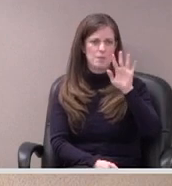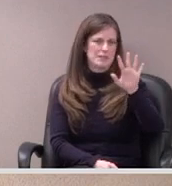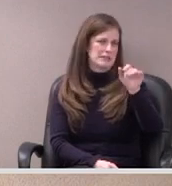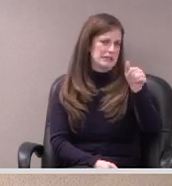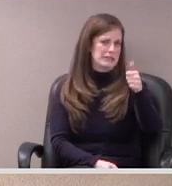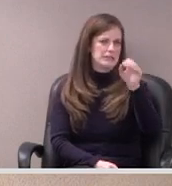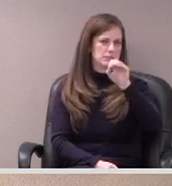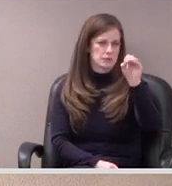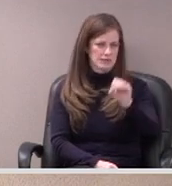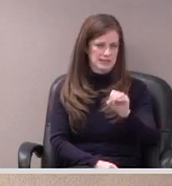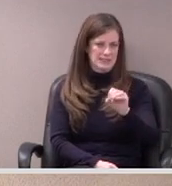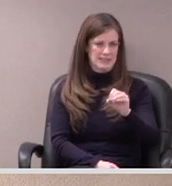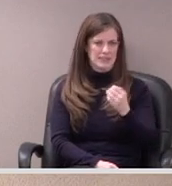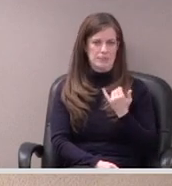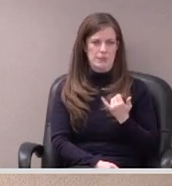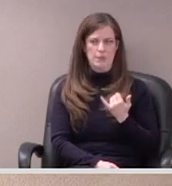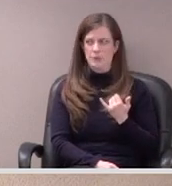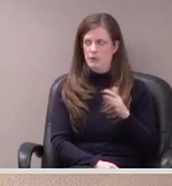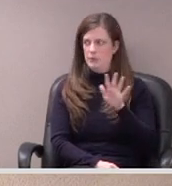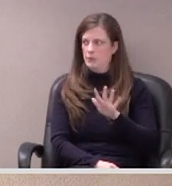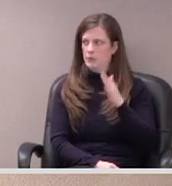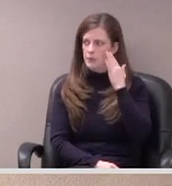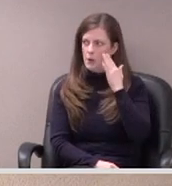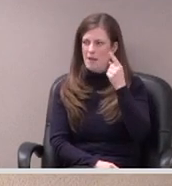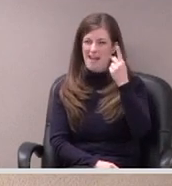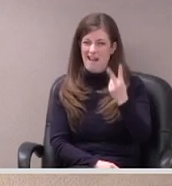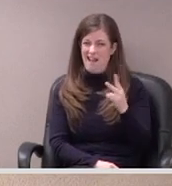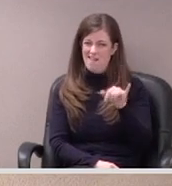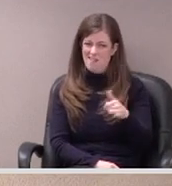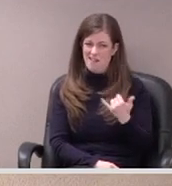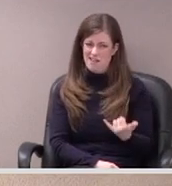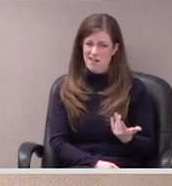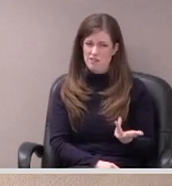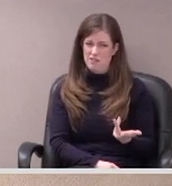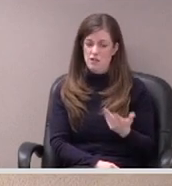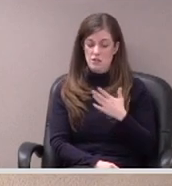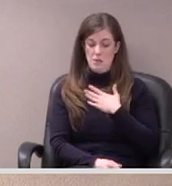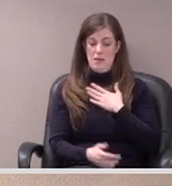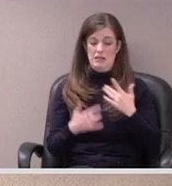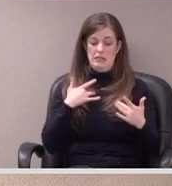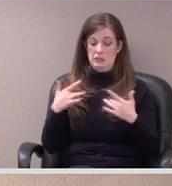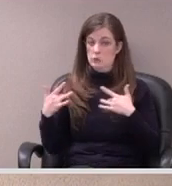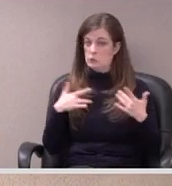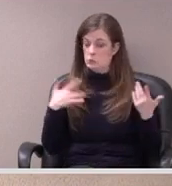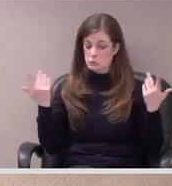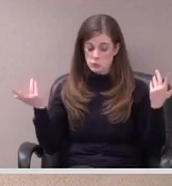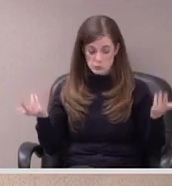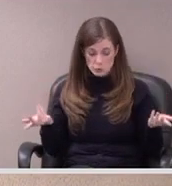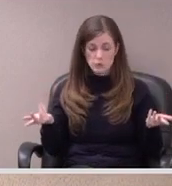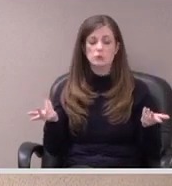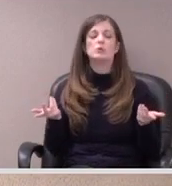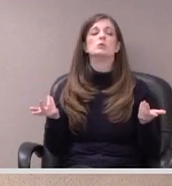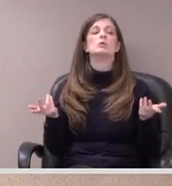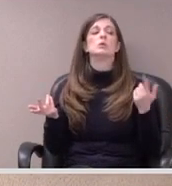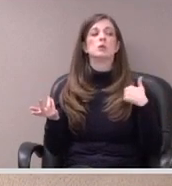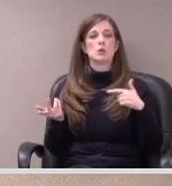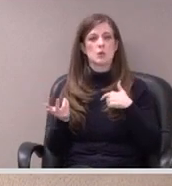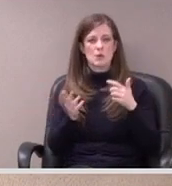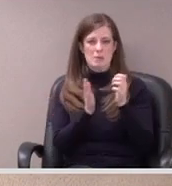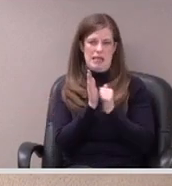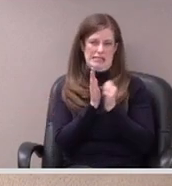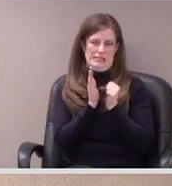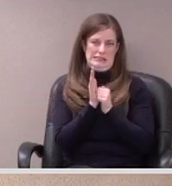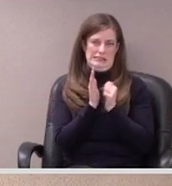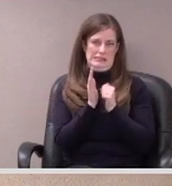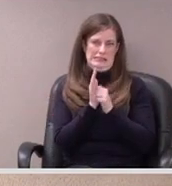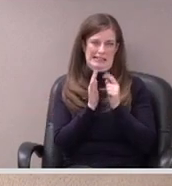10%. But we're, you know, about half that right now. So my concern is that we have been eating away at